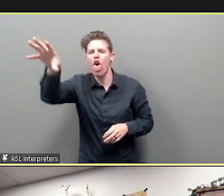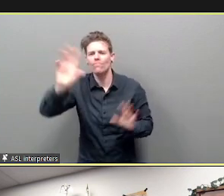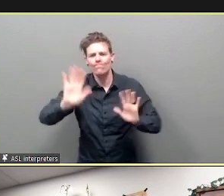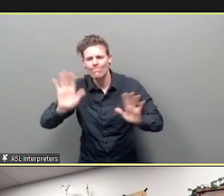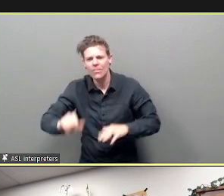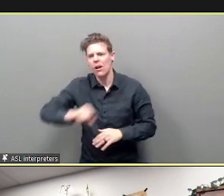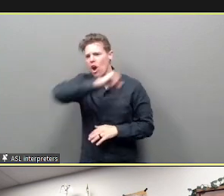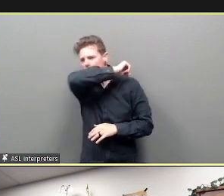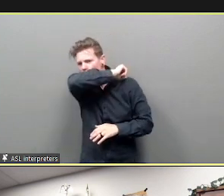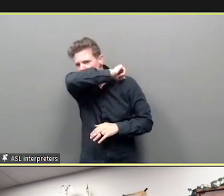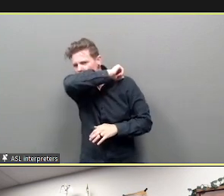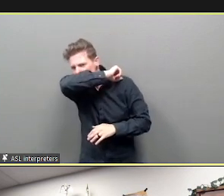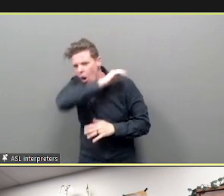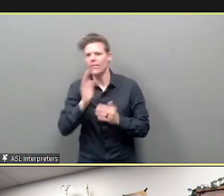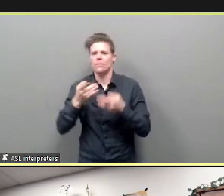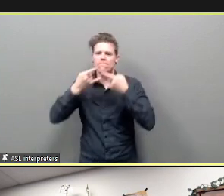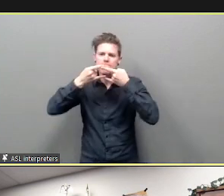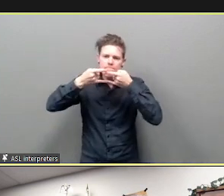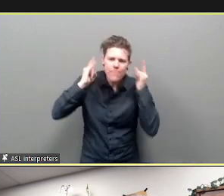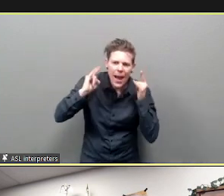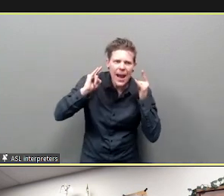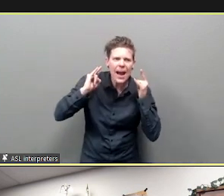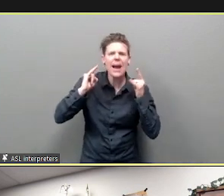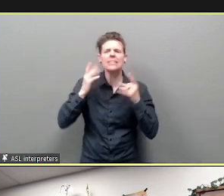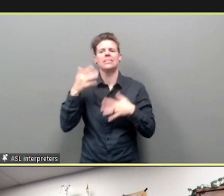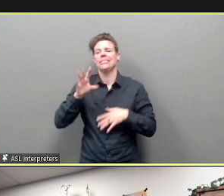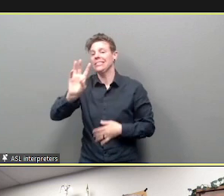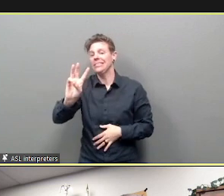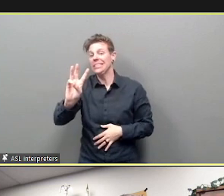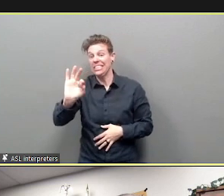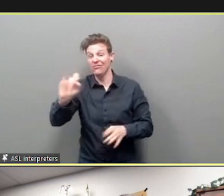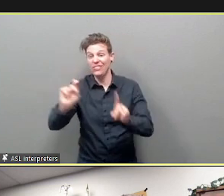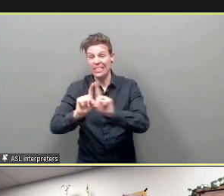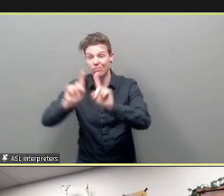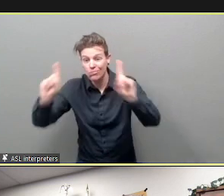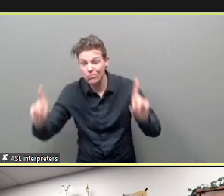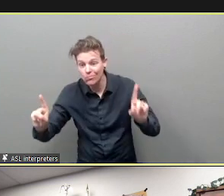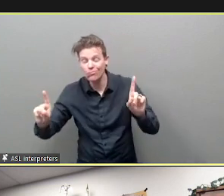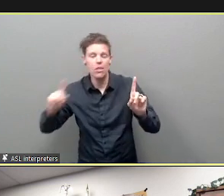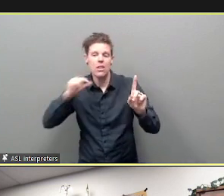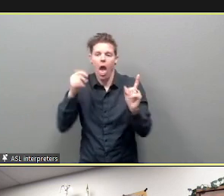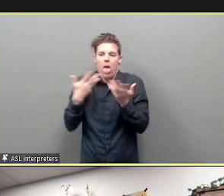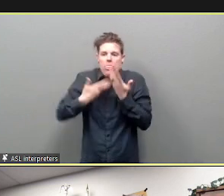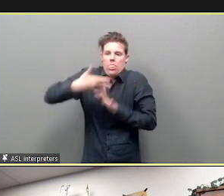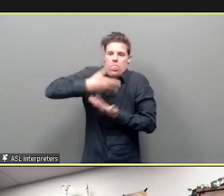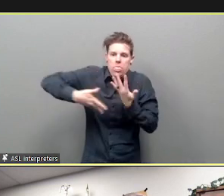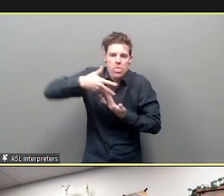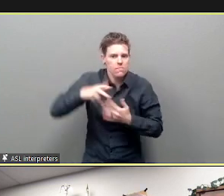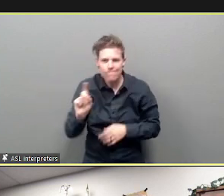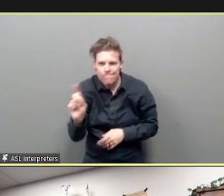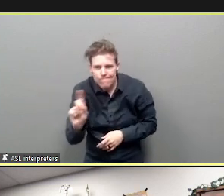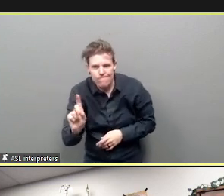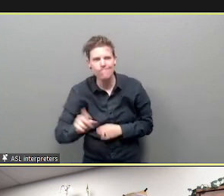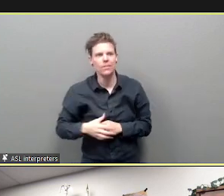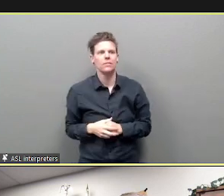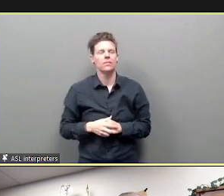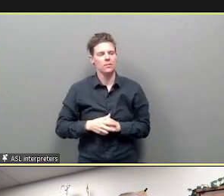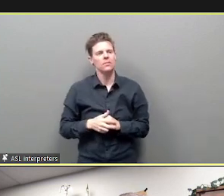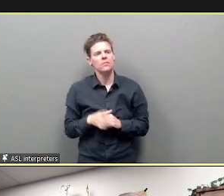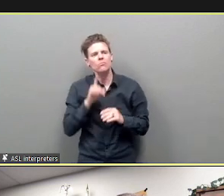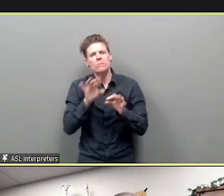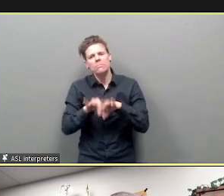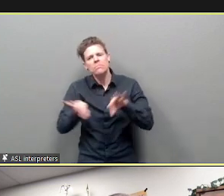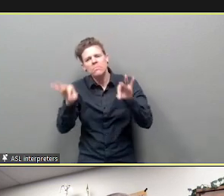distance, and don't give up on healthcare, even though they're busy. In the outpatient world, they still want to see you, because getting preventive